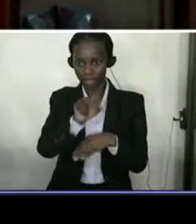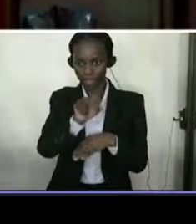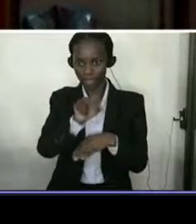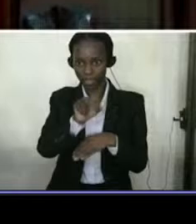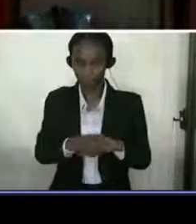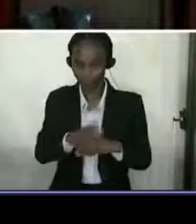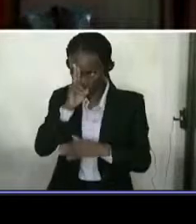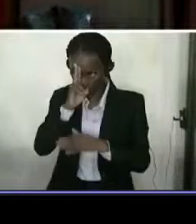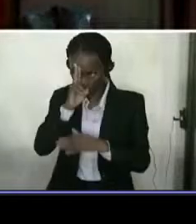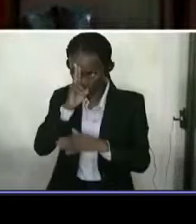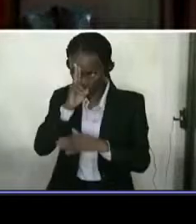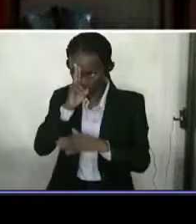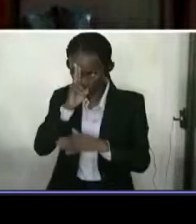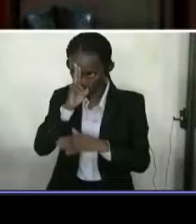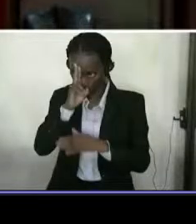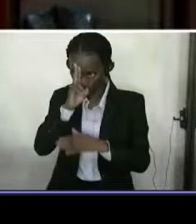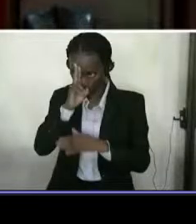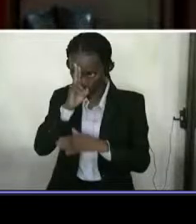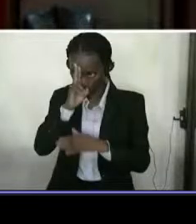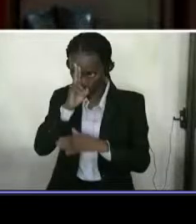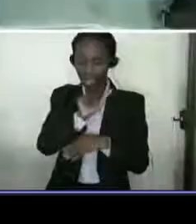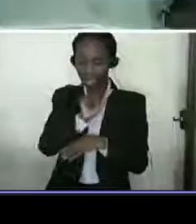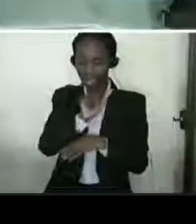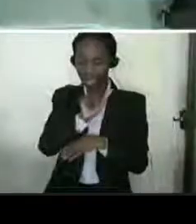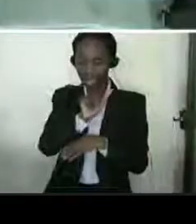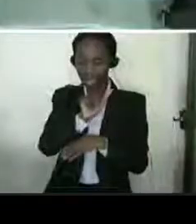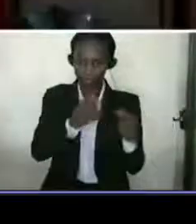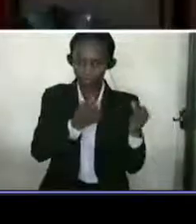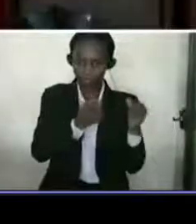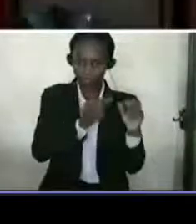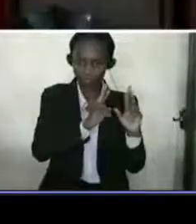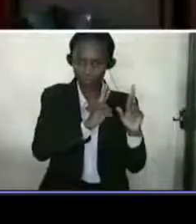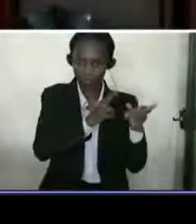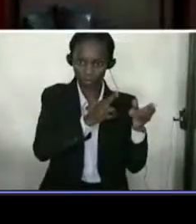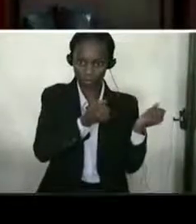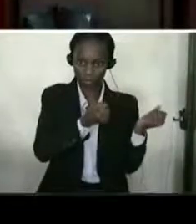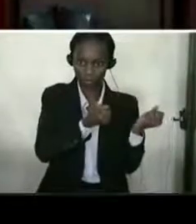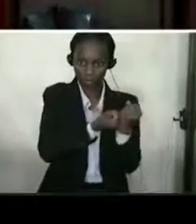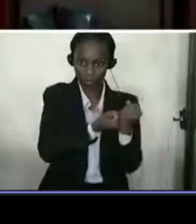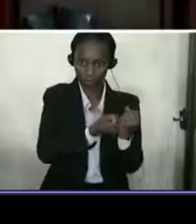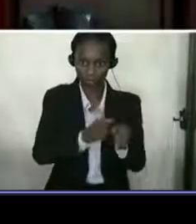Honourable Speaker, the ANC supports the Scopa report.